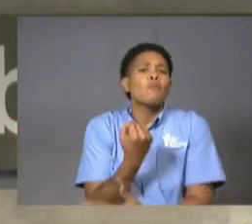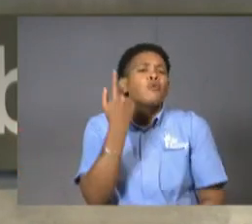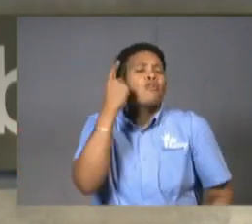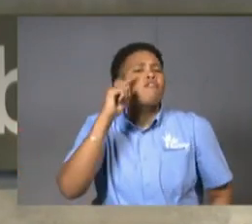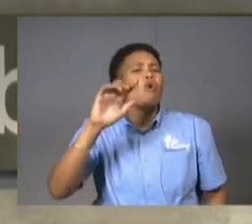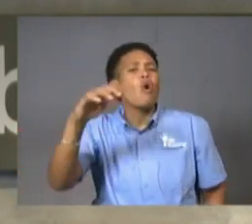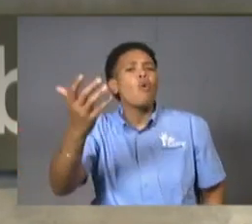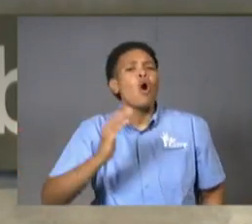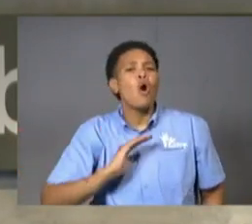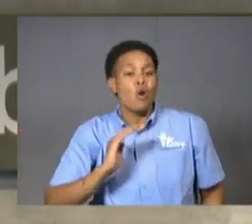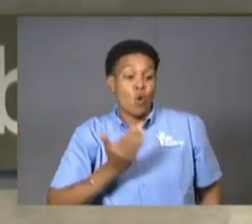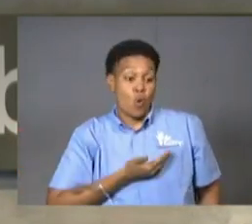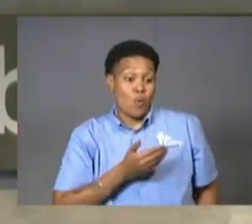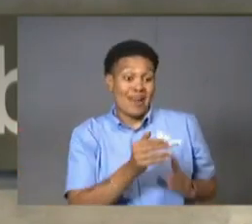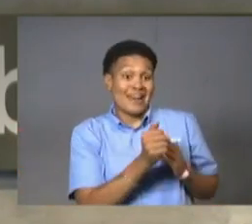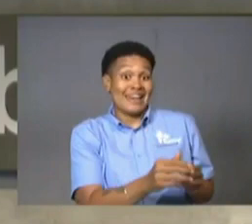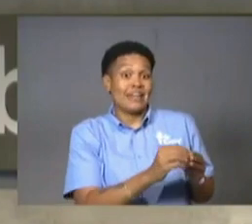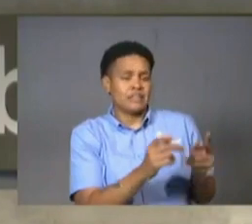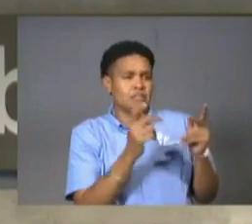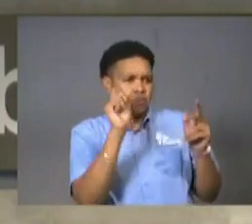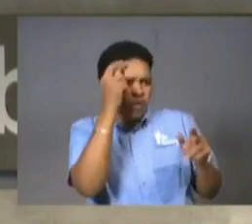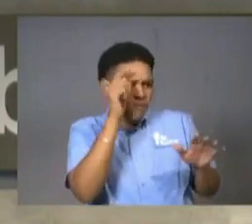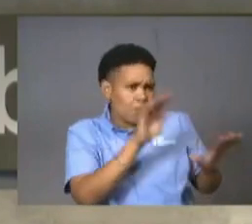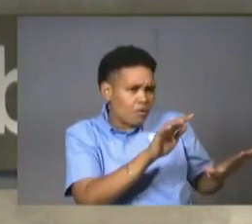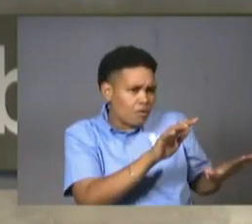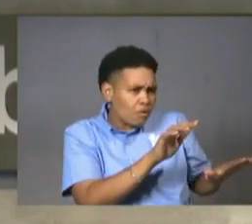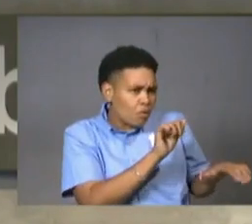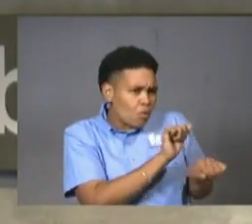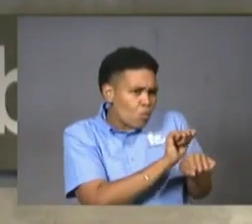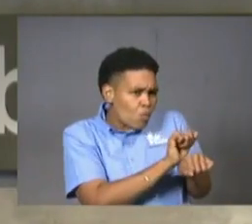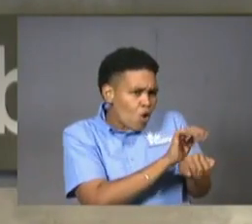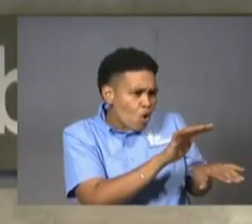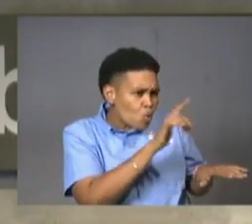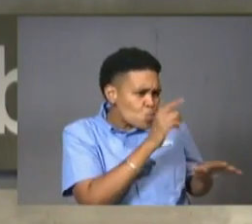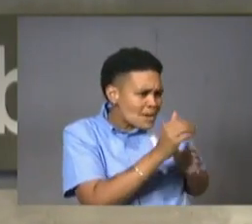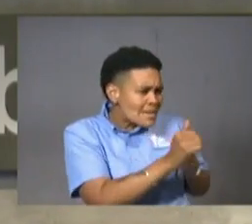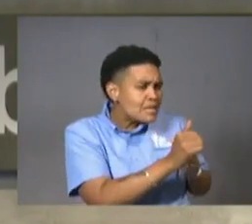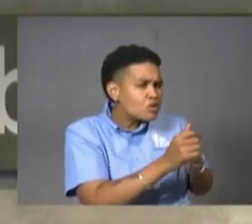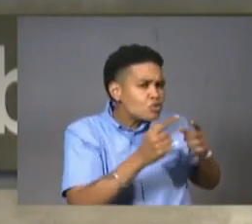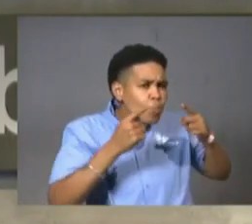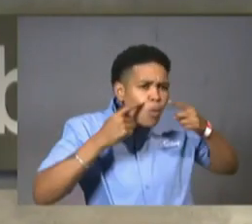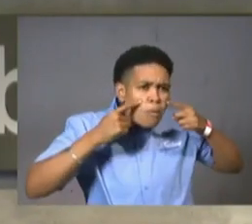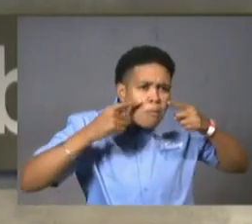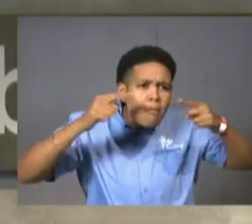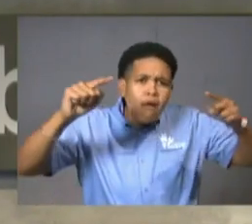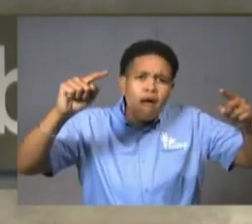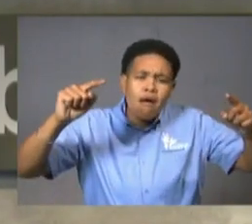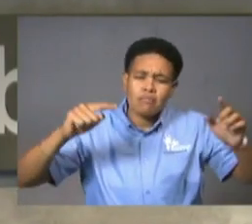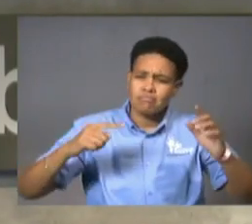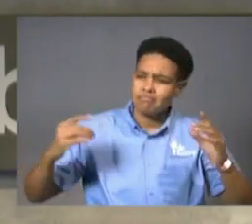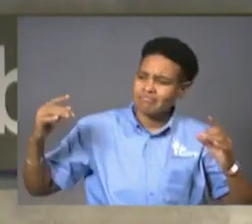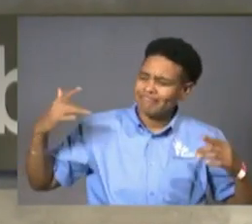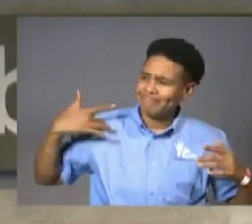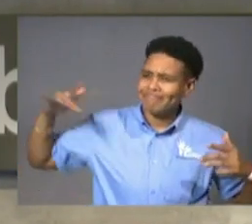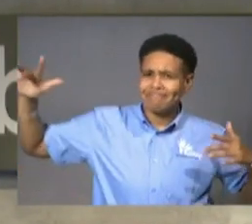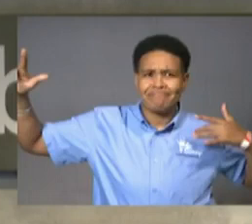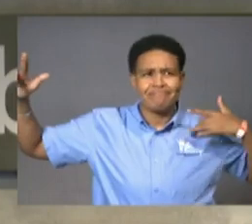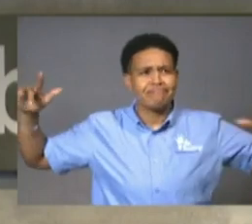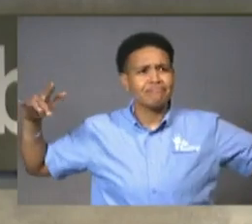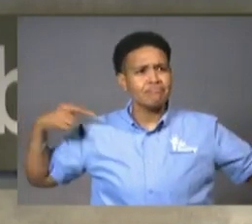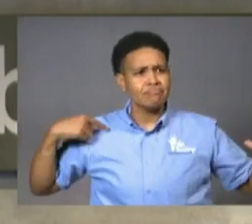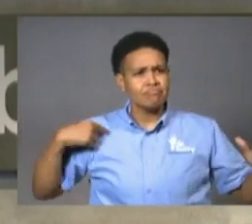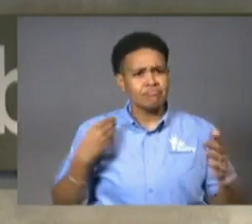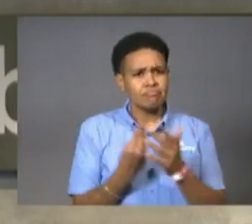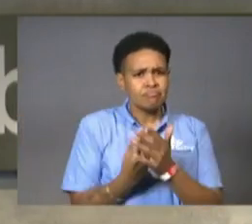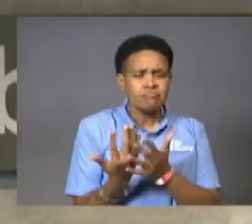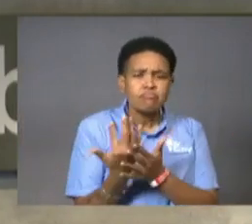for the leaders in the public sector to shine, to achieve, and to earn. We have been in